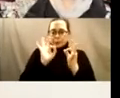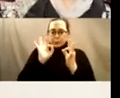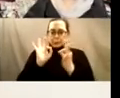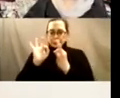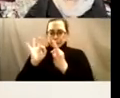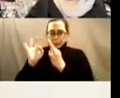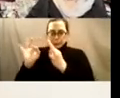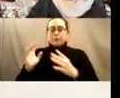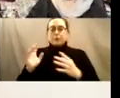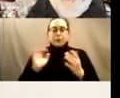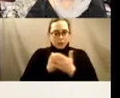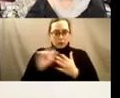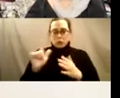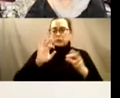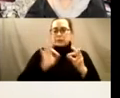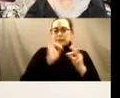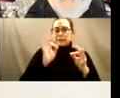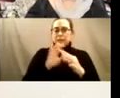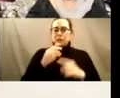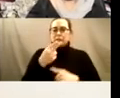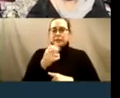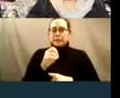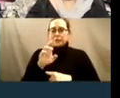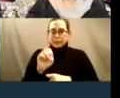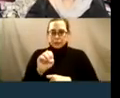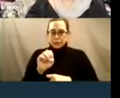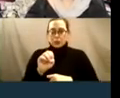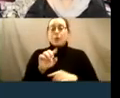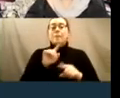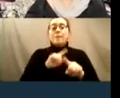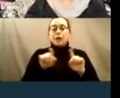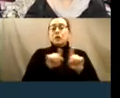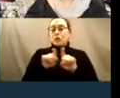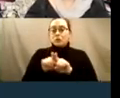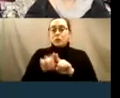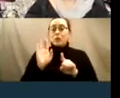the fabric. But it's also an unfinished word.